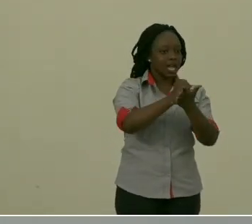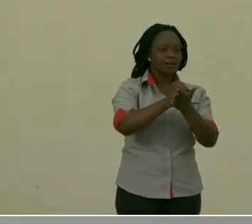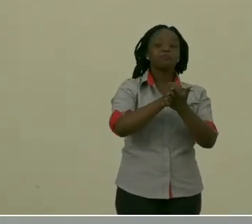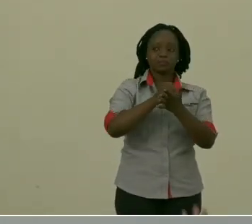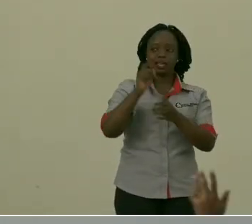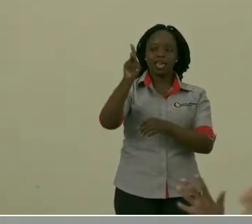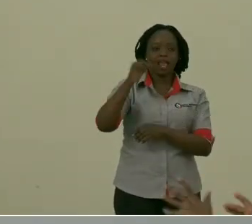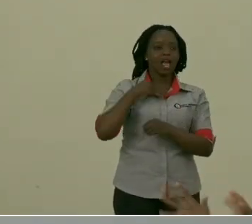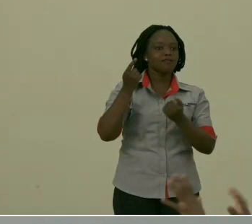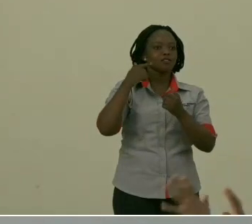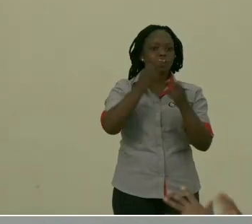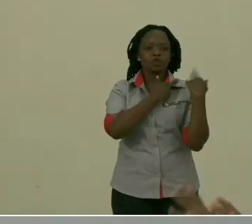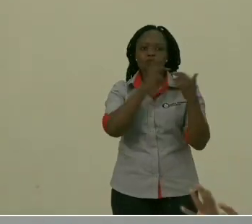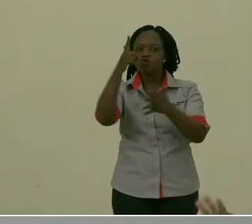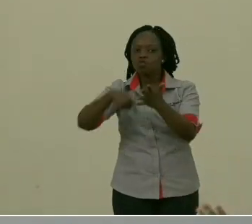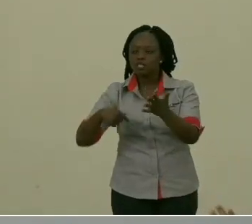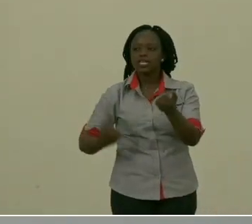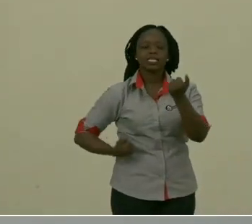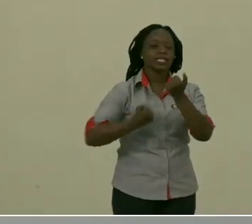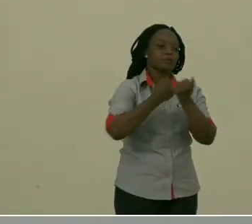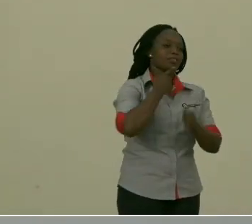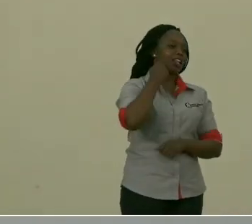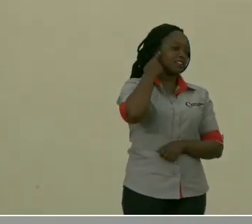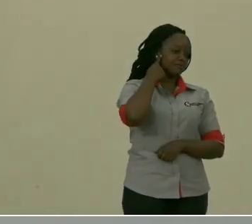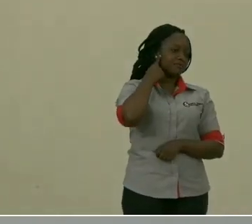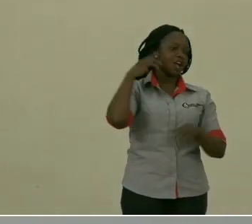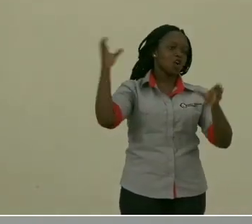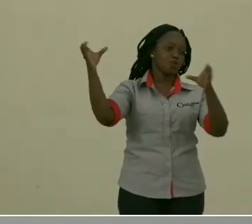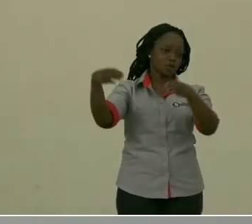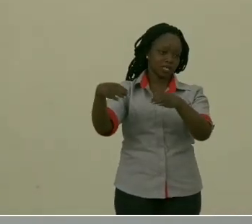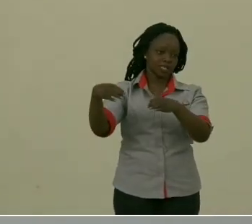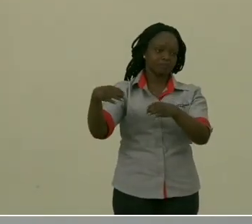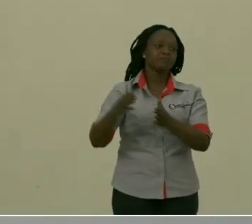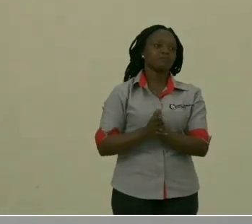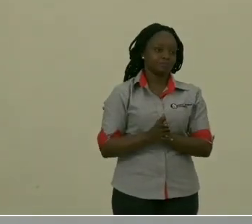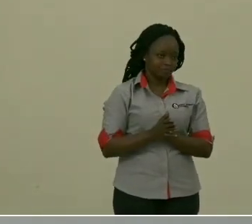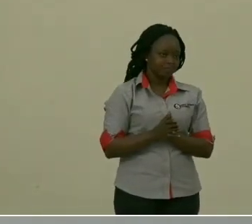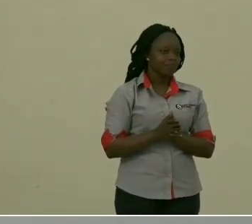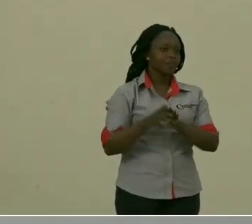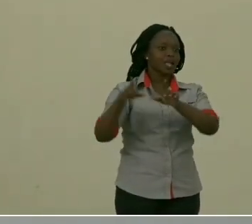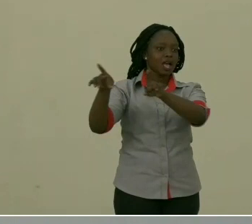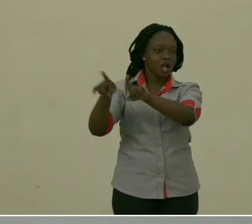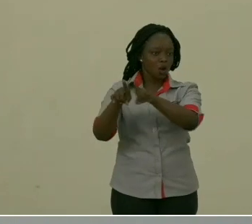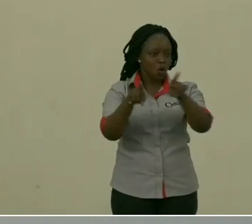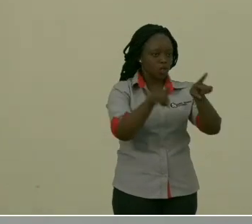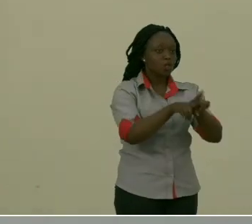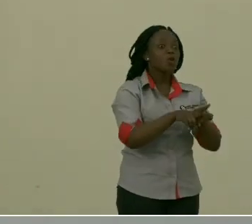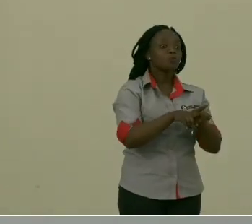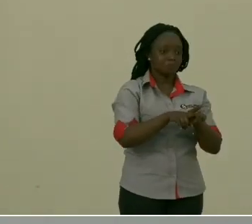interpreters who are meant to support the deaf community. Also on this value